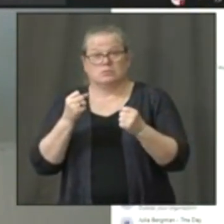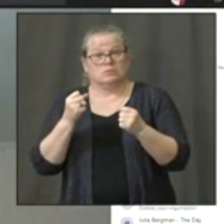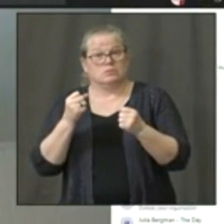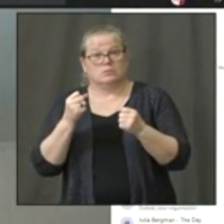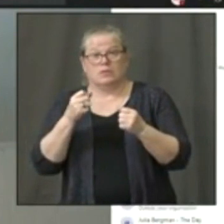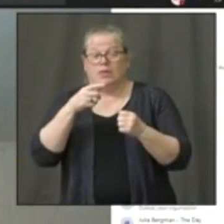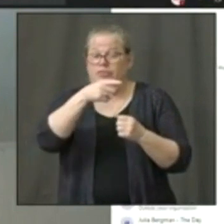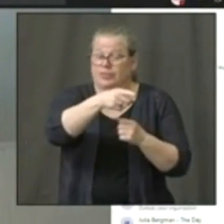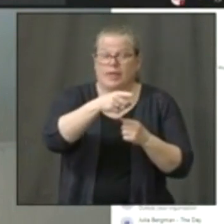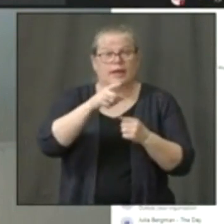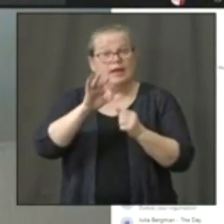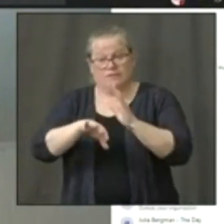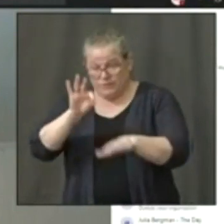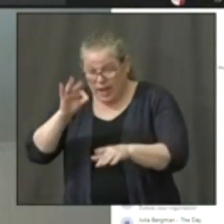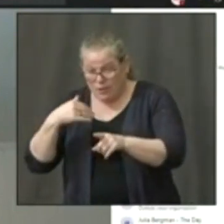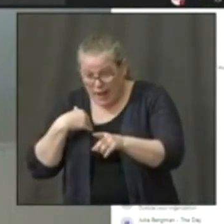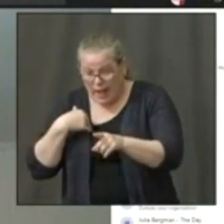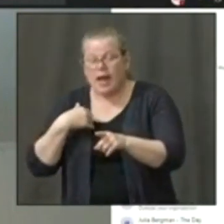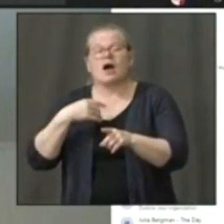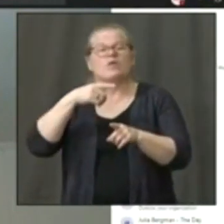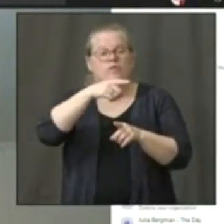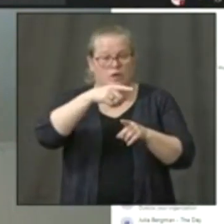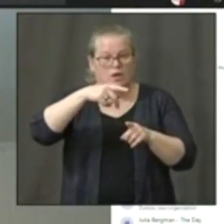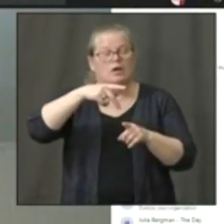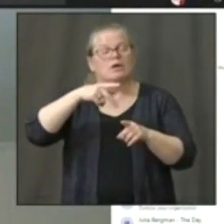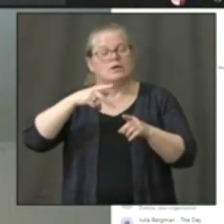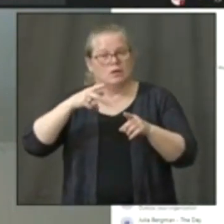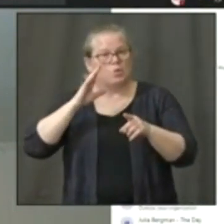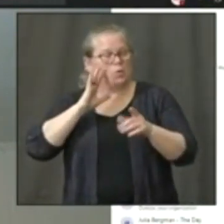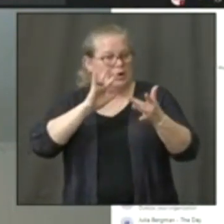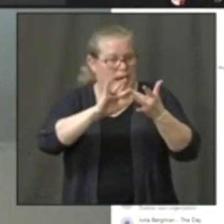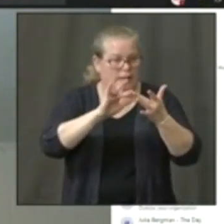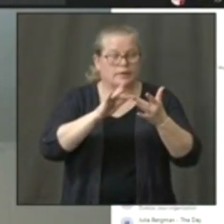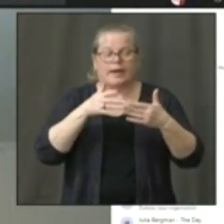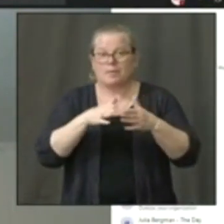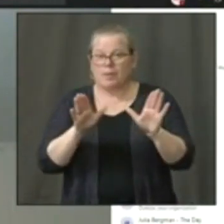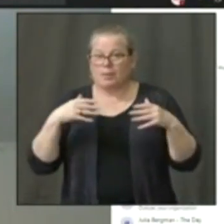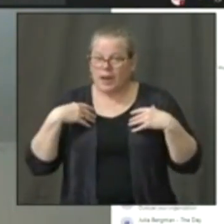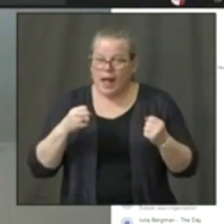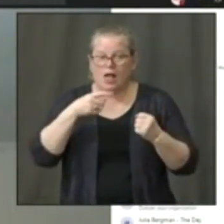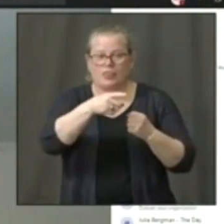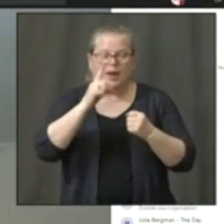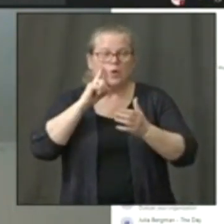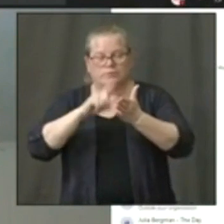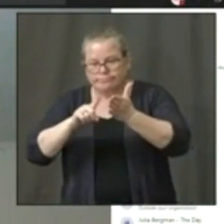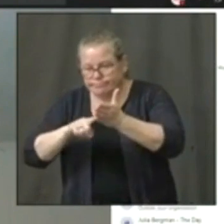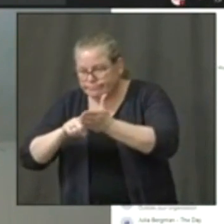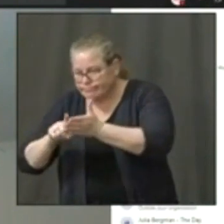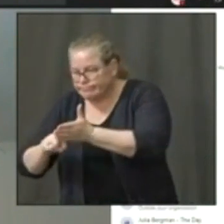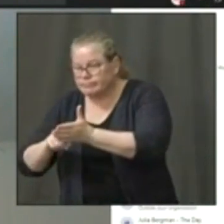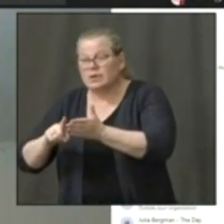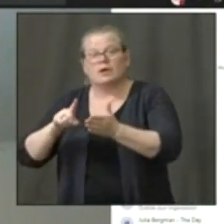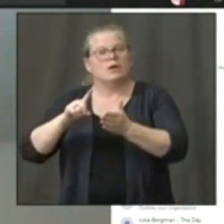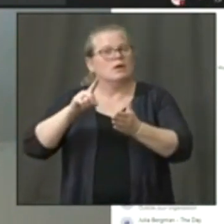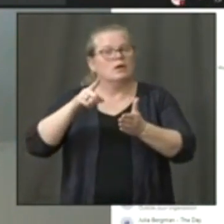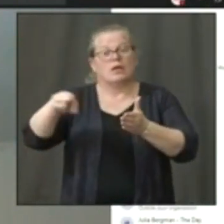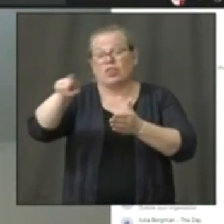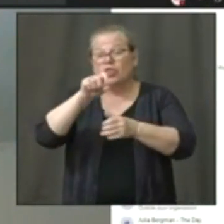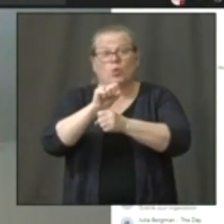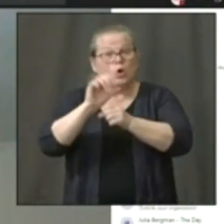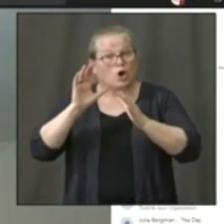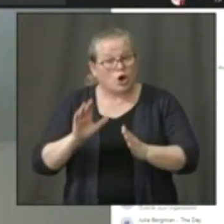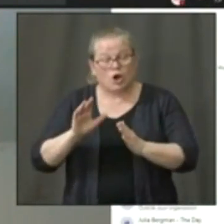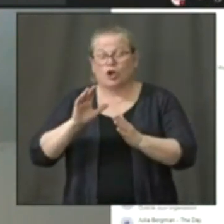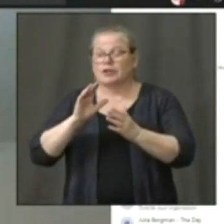the tracing if there are cases. We're doing our best. The childcare workers are doing a lot of cleaning and hand washing and washing of